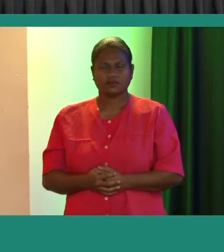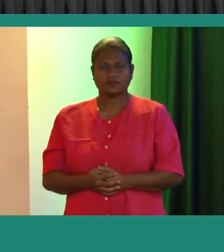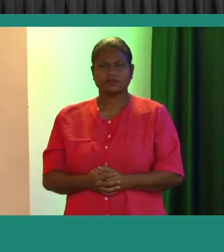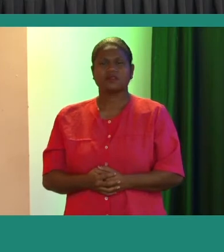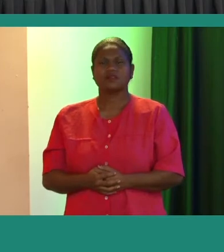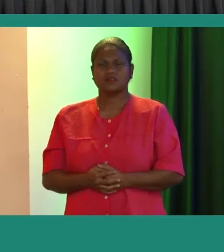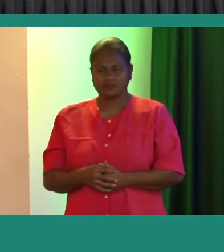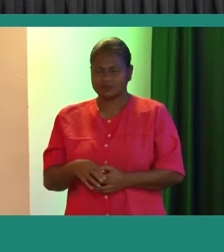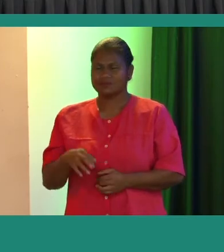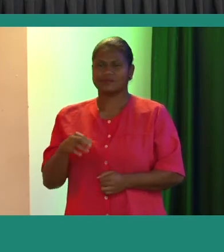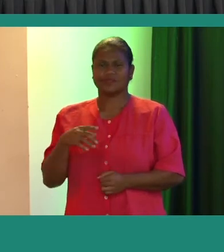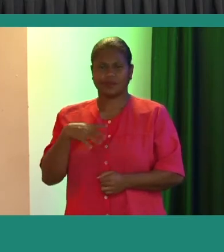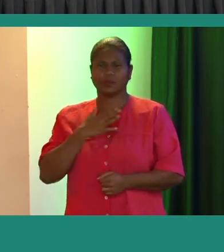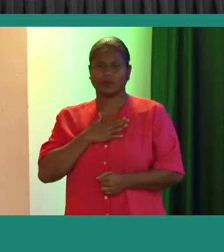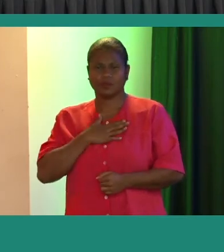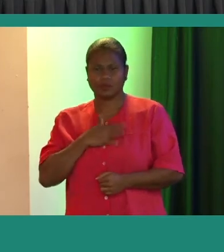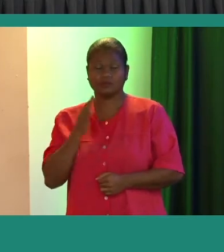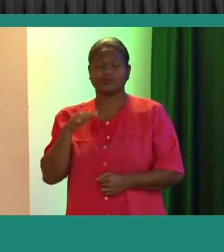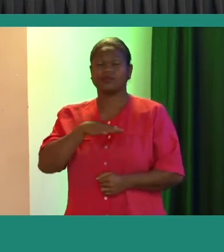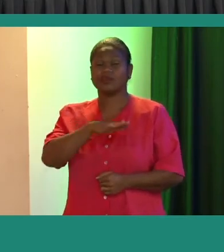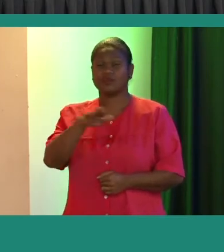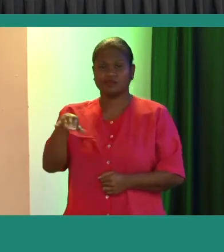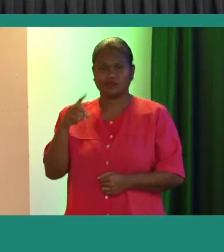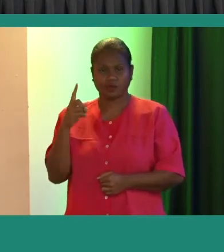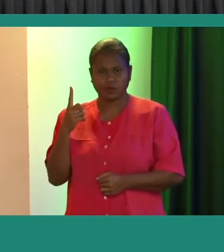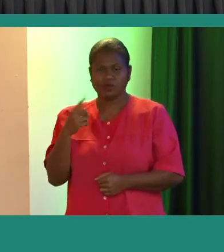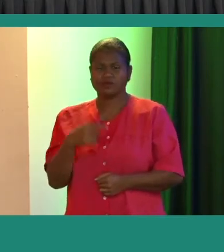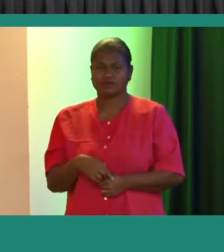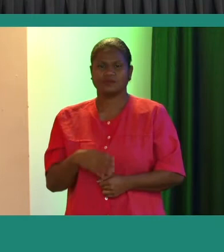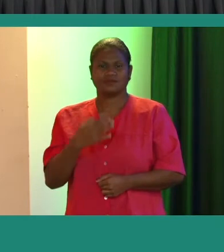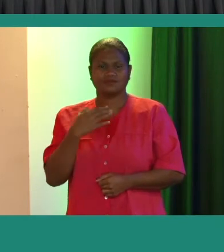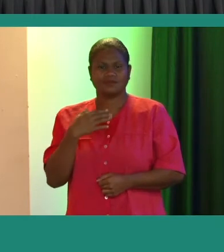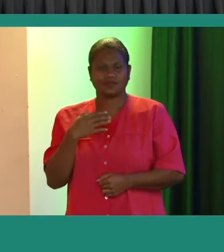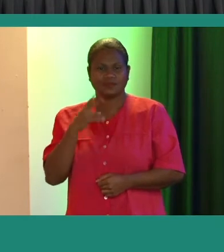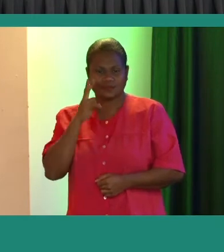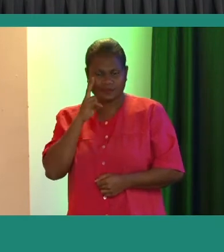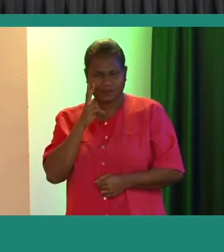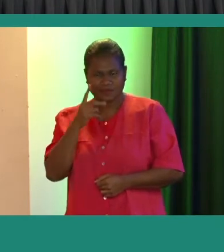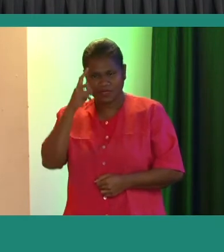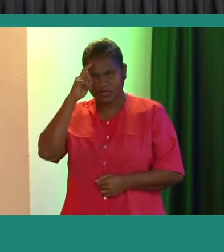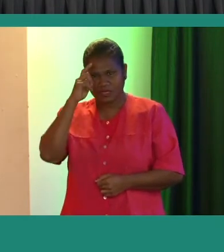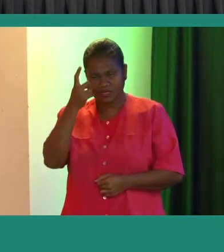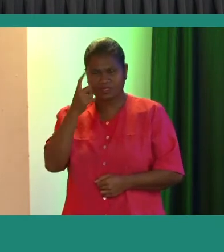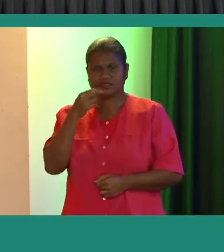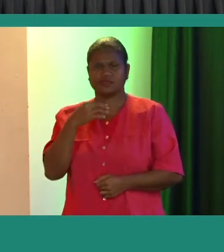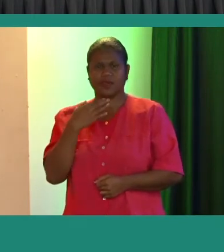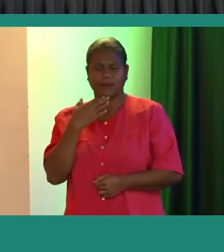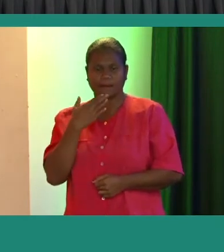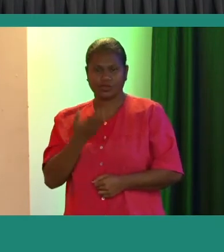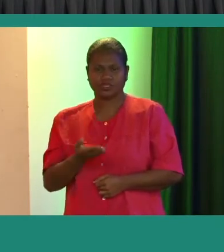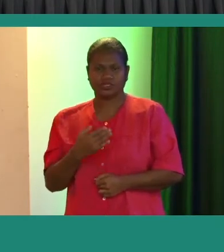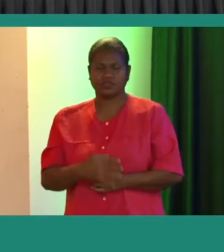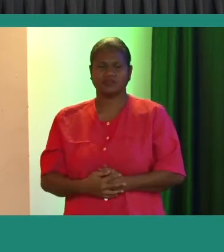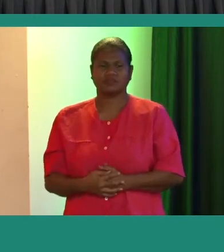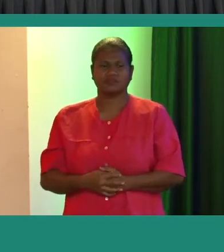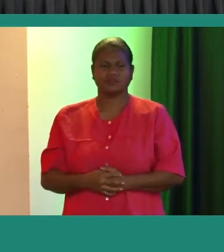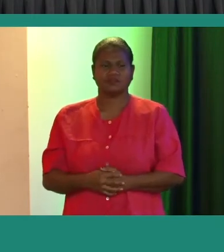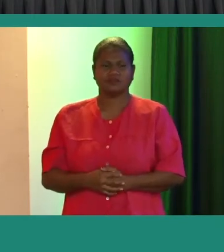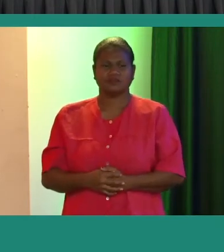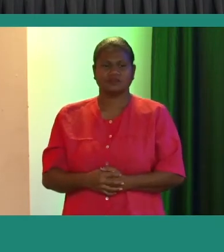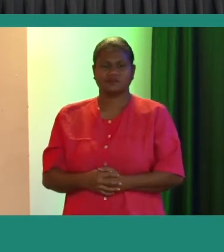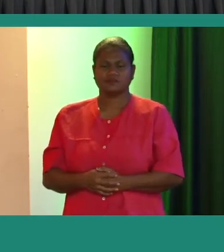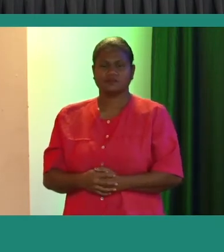to appreciate the findings of the research itself. But that basically is to